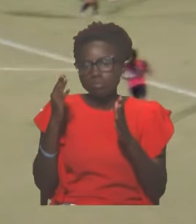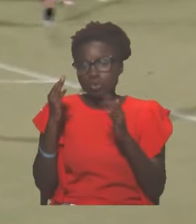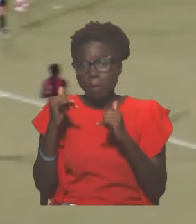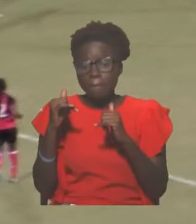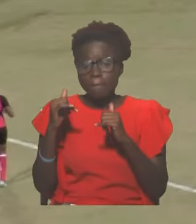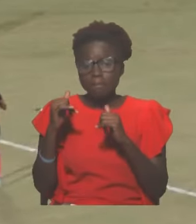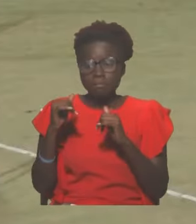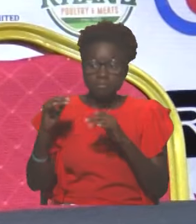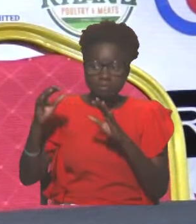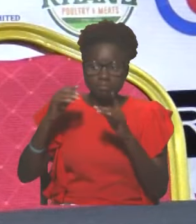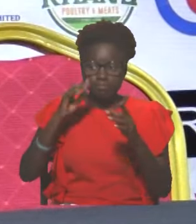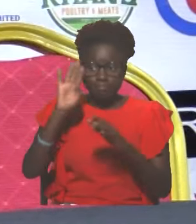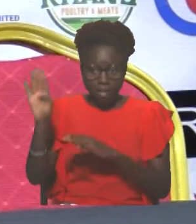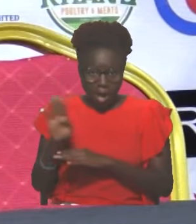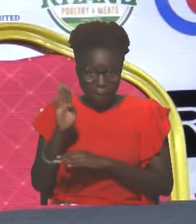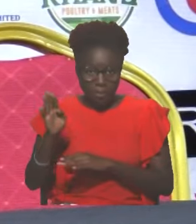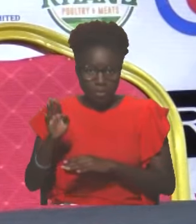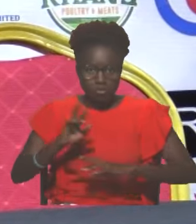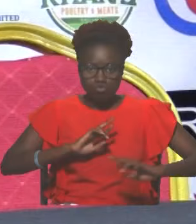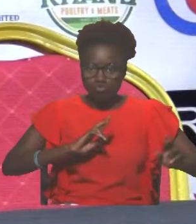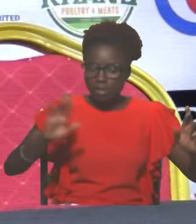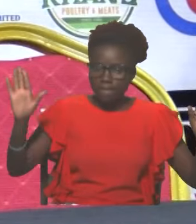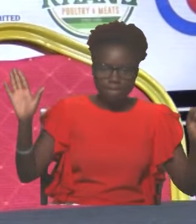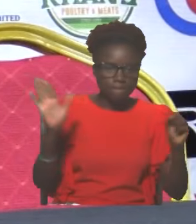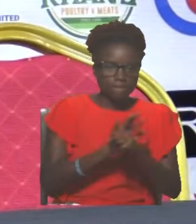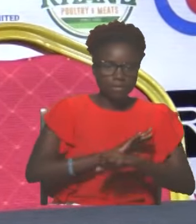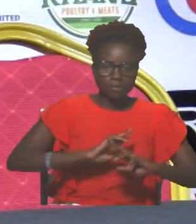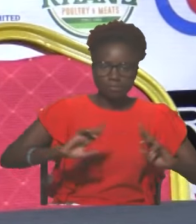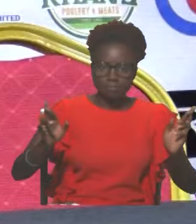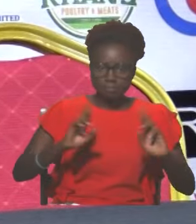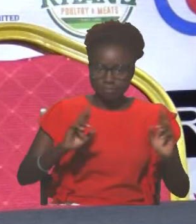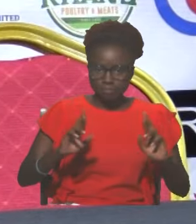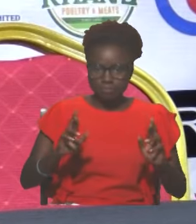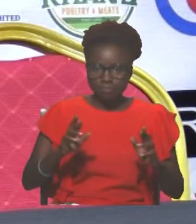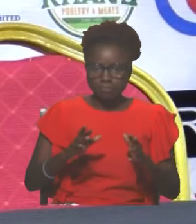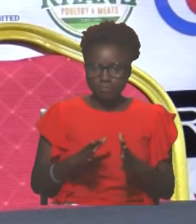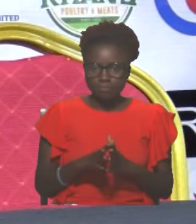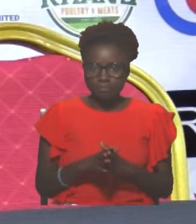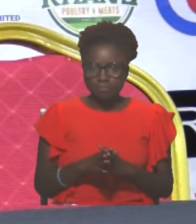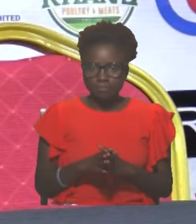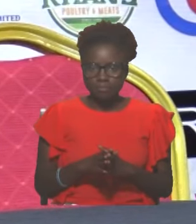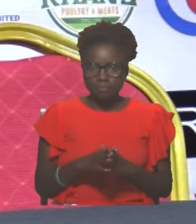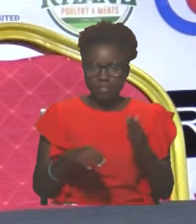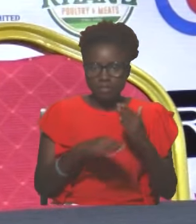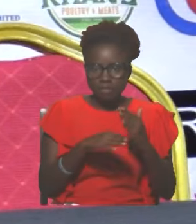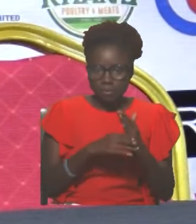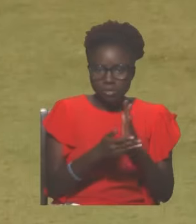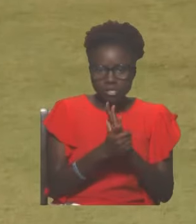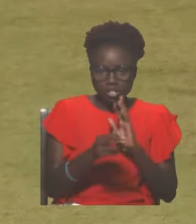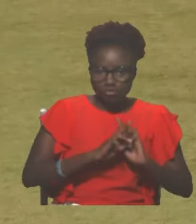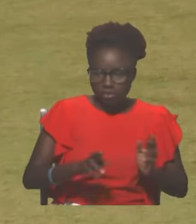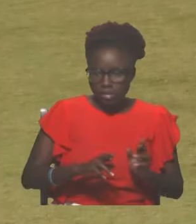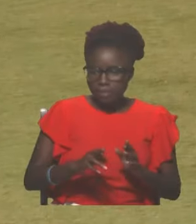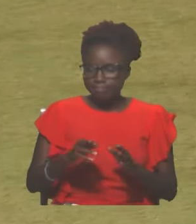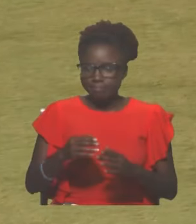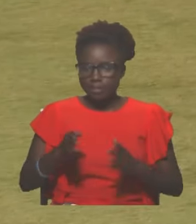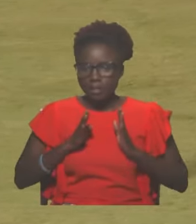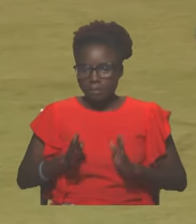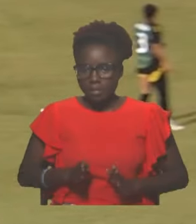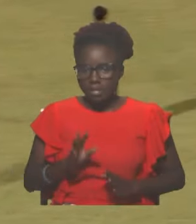Barbados we will be fully in one swing from a conditioning perspective and a footballing perspective as well. The TNT